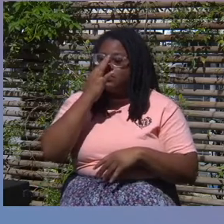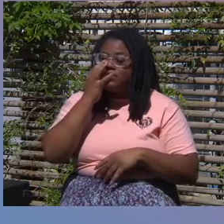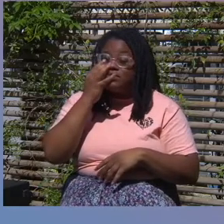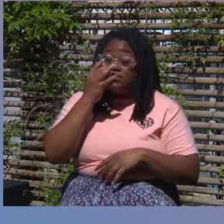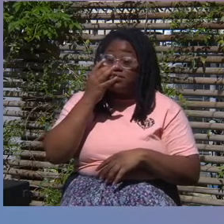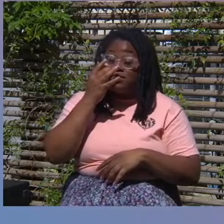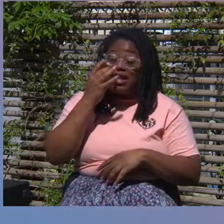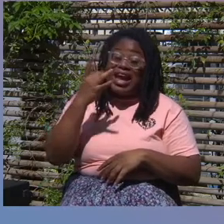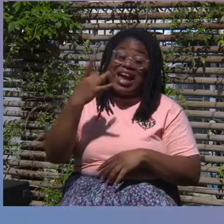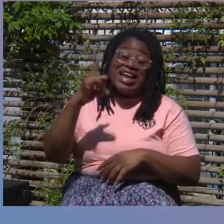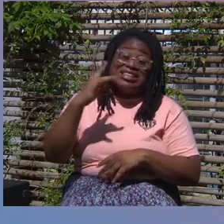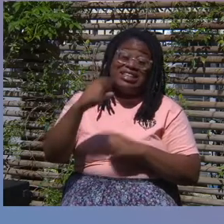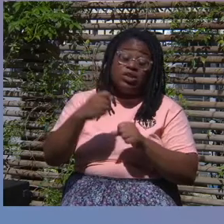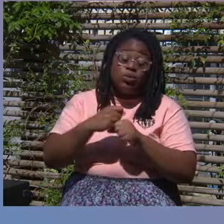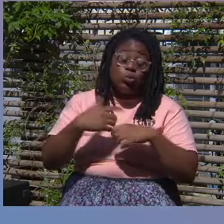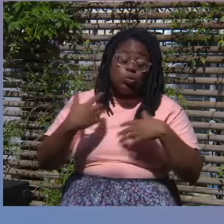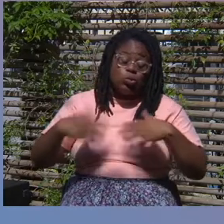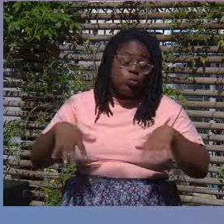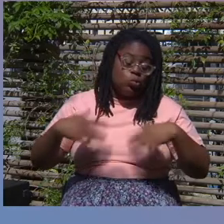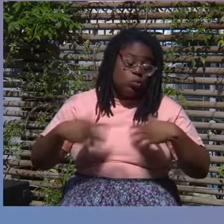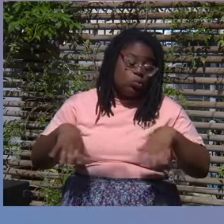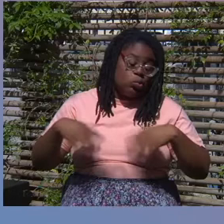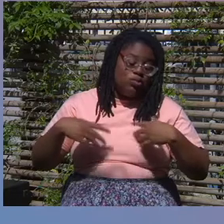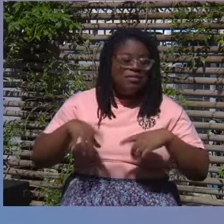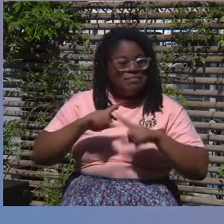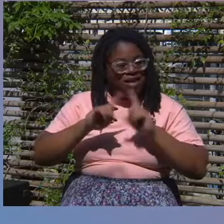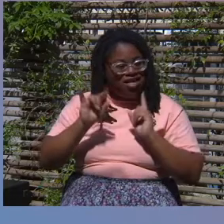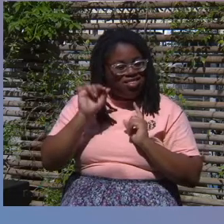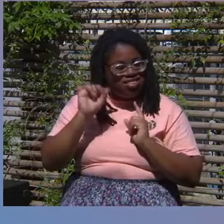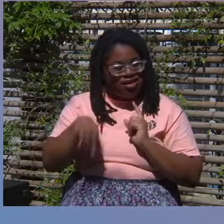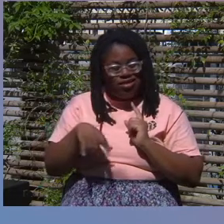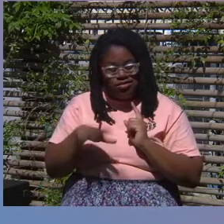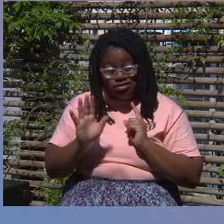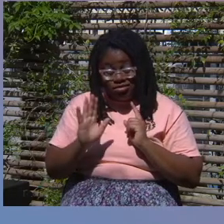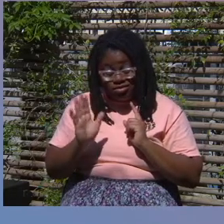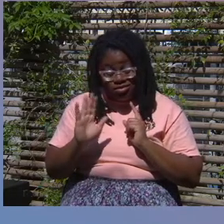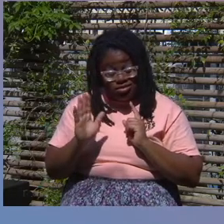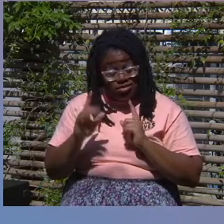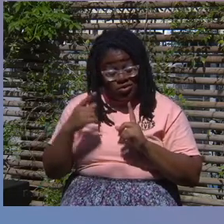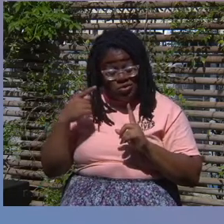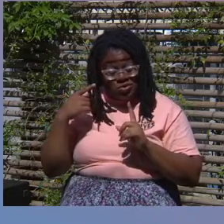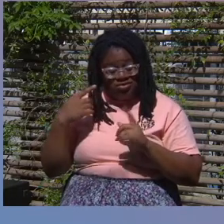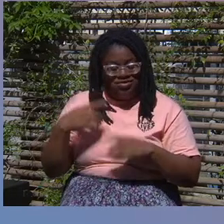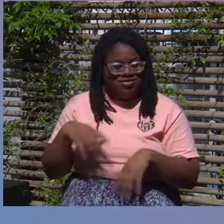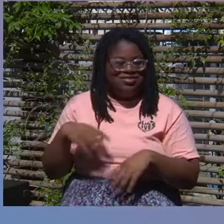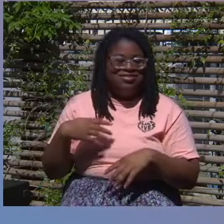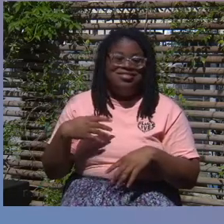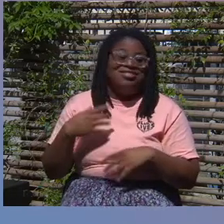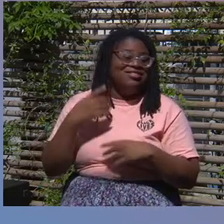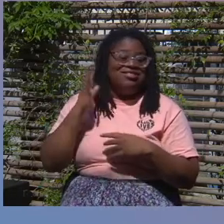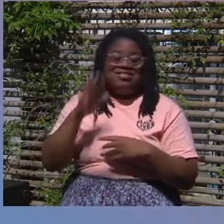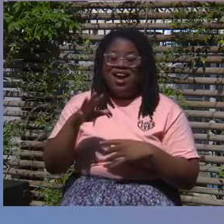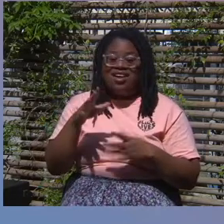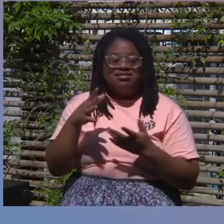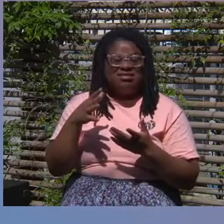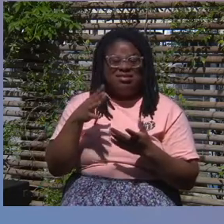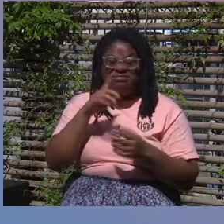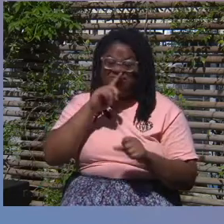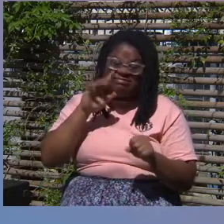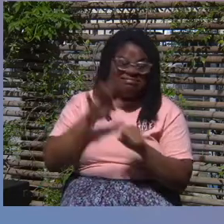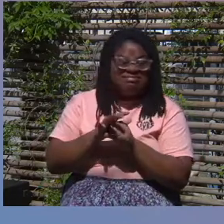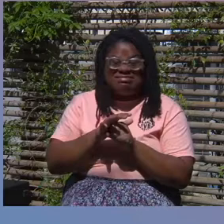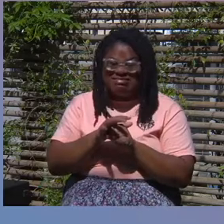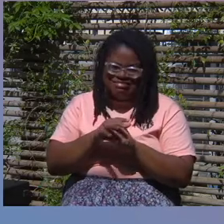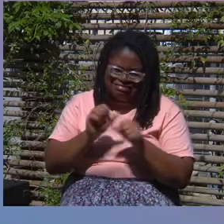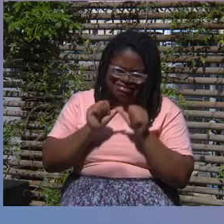me 18 years. Ooh, child. That was like going to the cross almost. Dedication. It was.